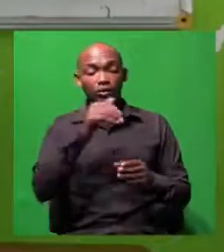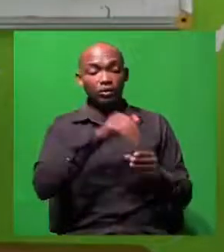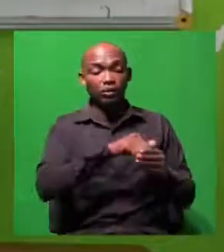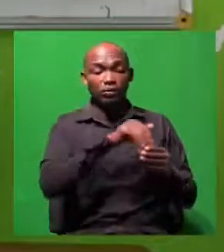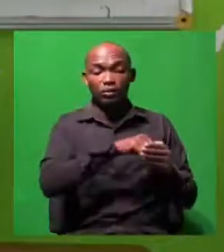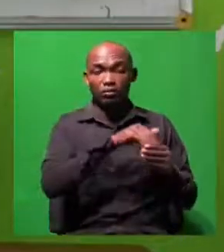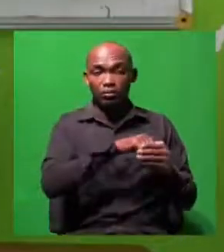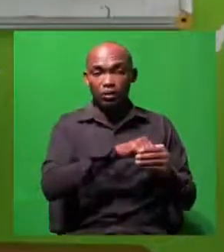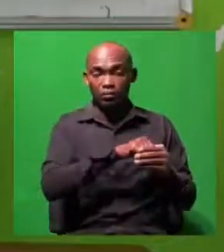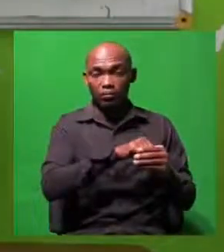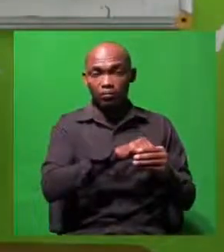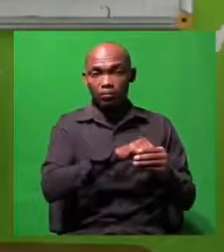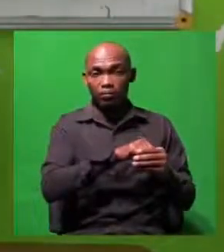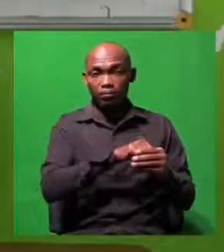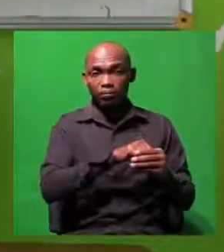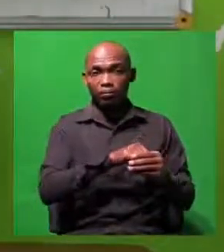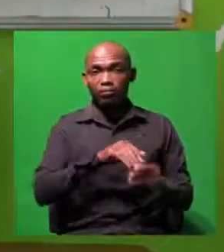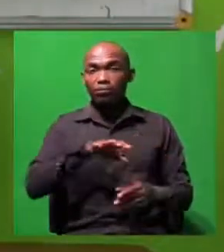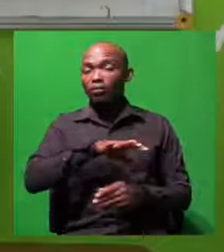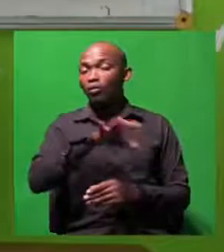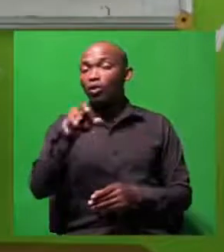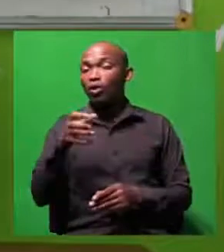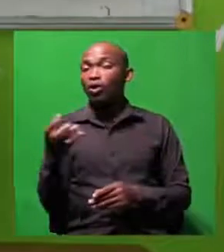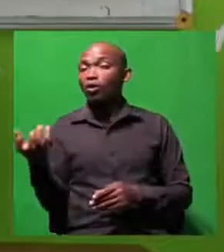community members.